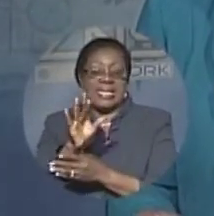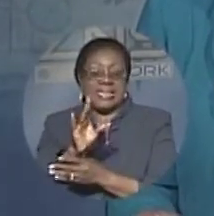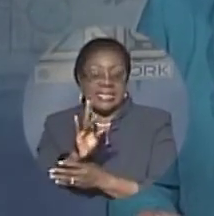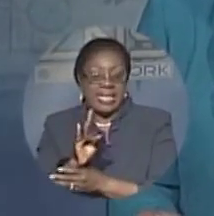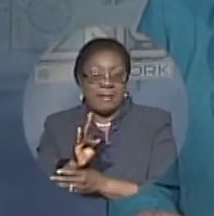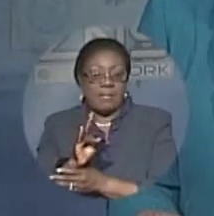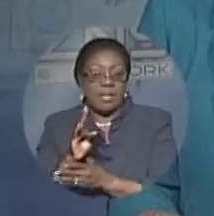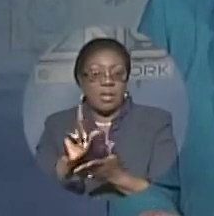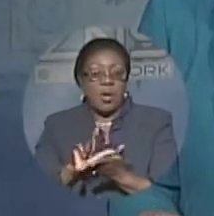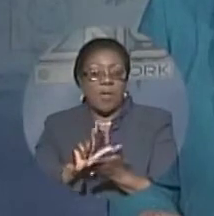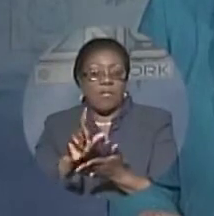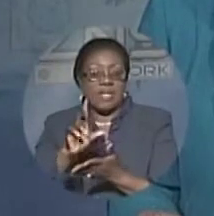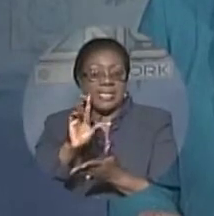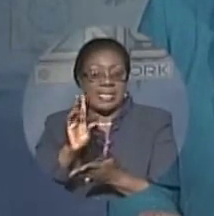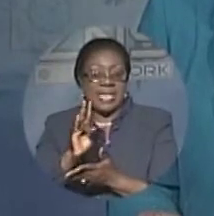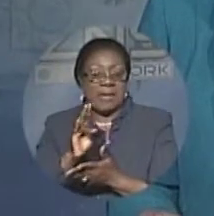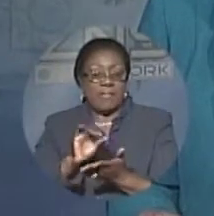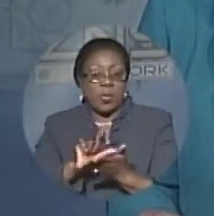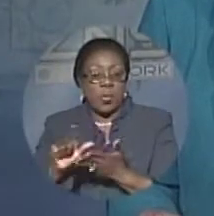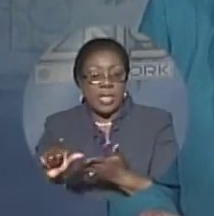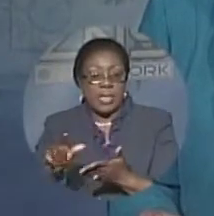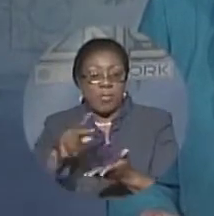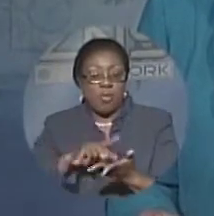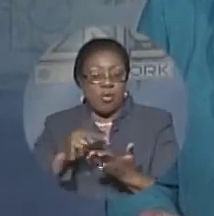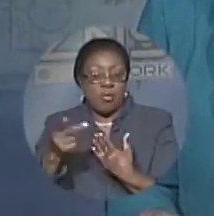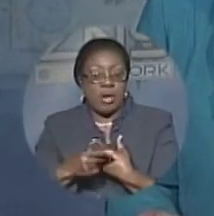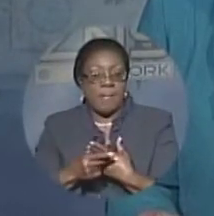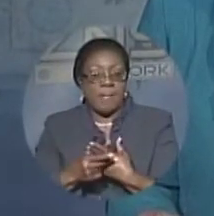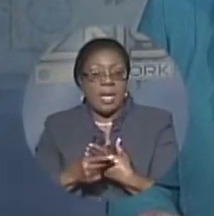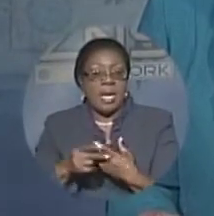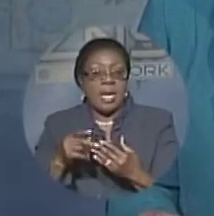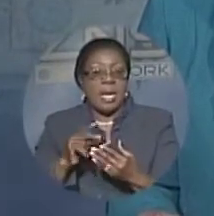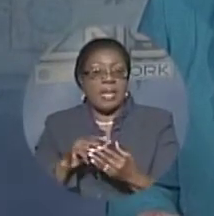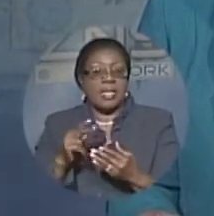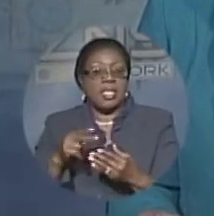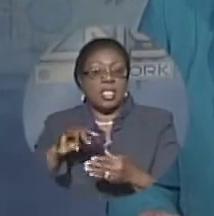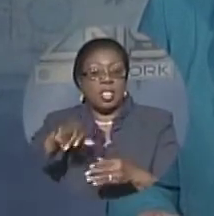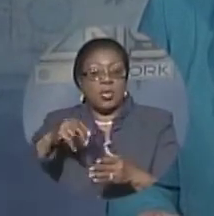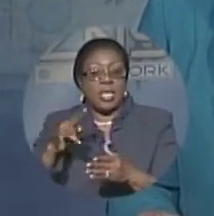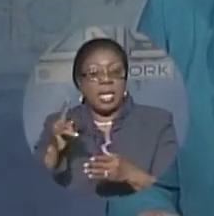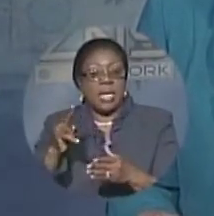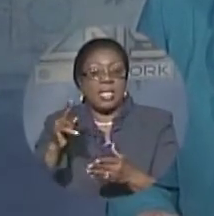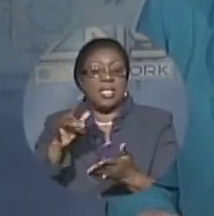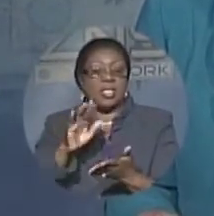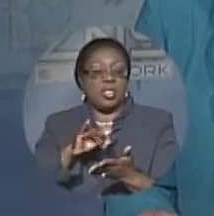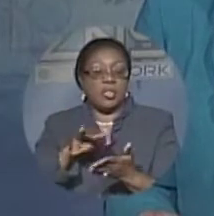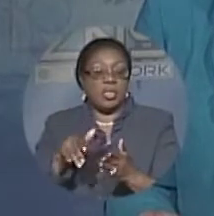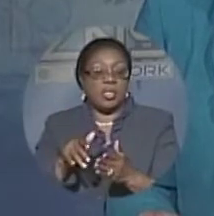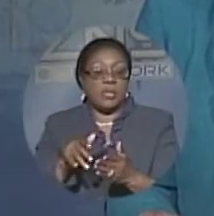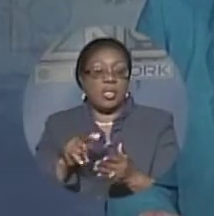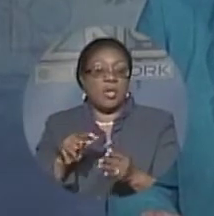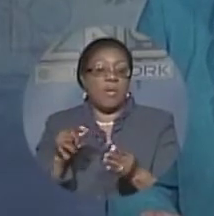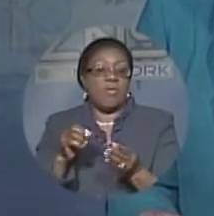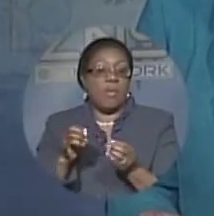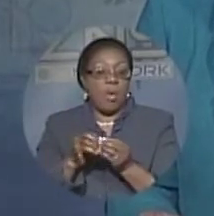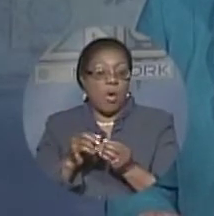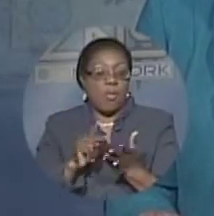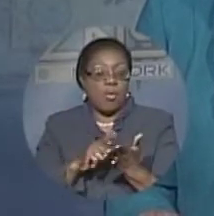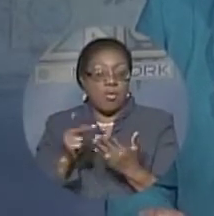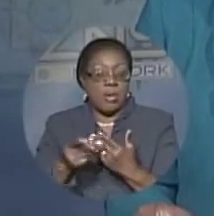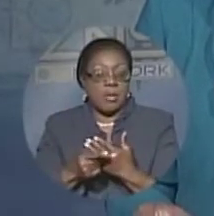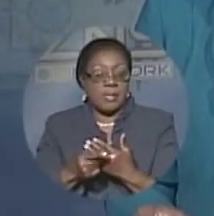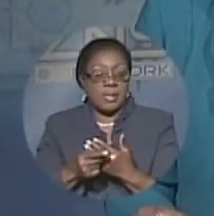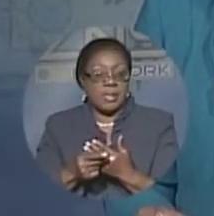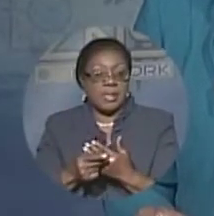program. 400 students are already registered for the program, which will look at financial literacy, entrepreneurship, work readiness, and other